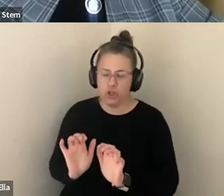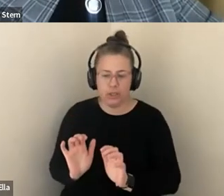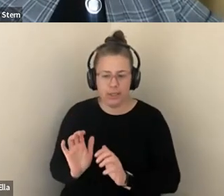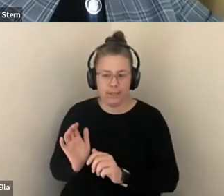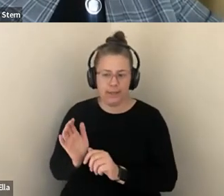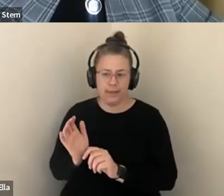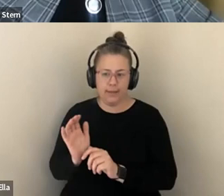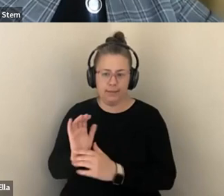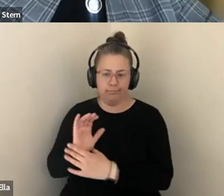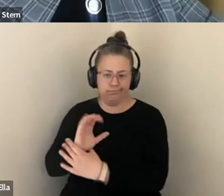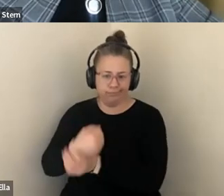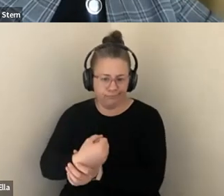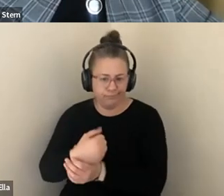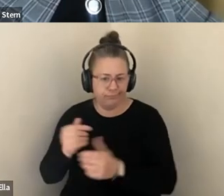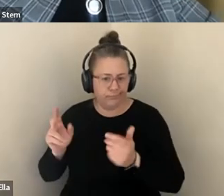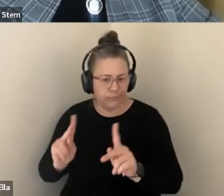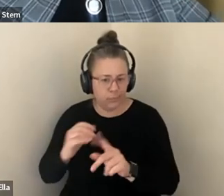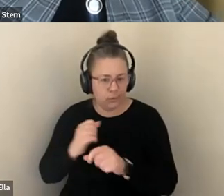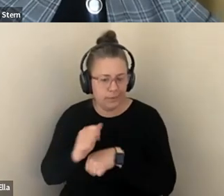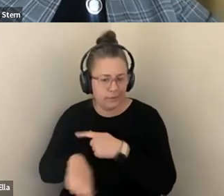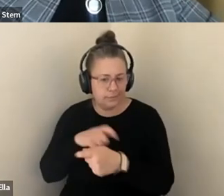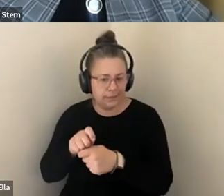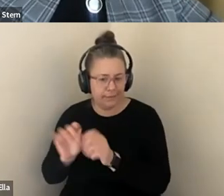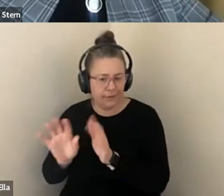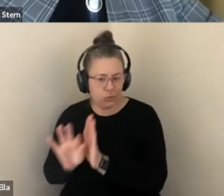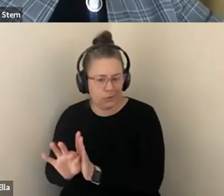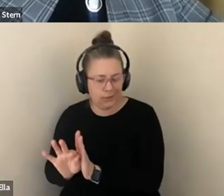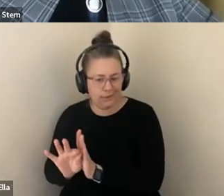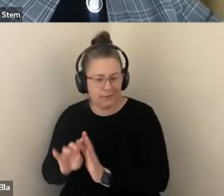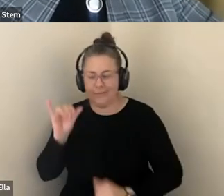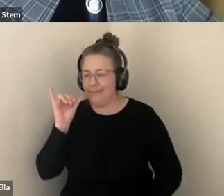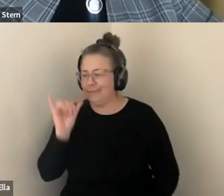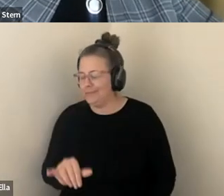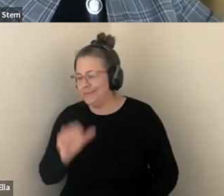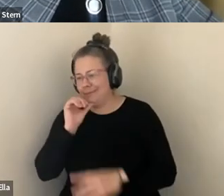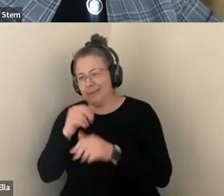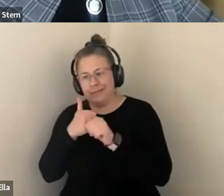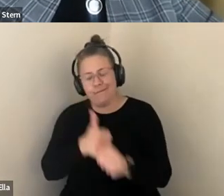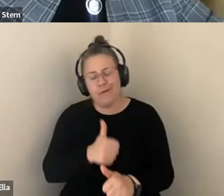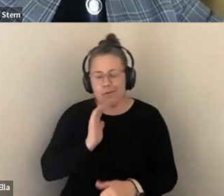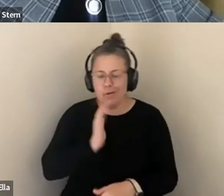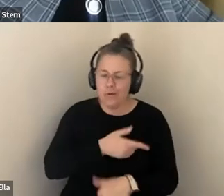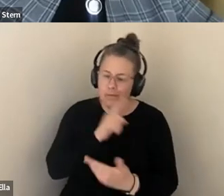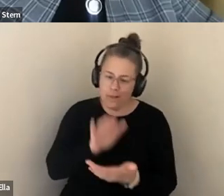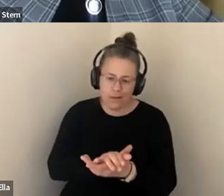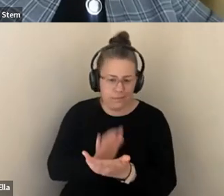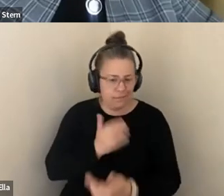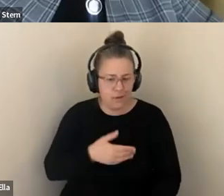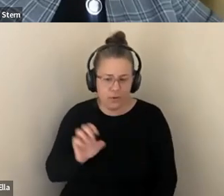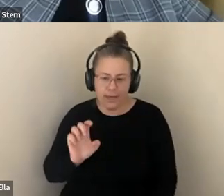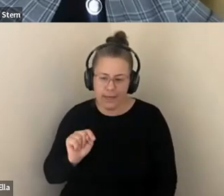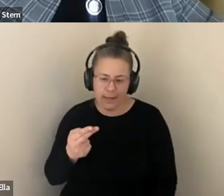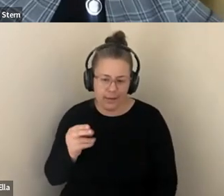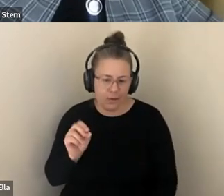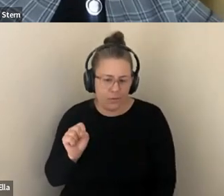is not in line with the ethos of either genomics or bioethics. So I think the answer to